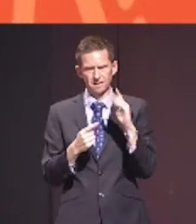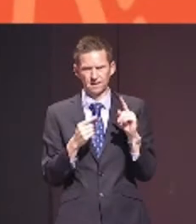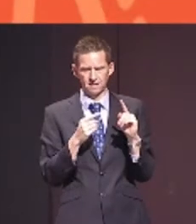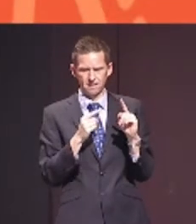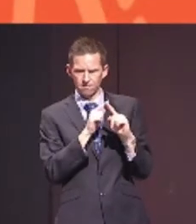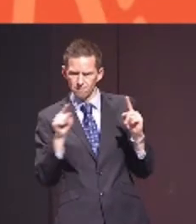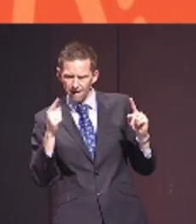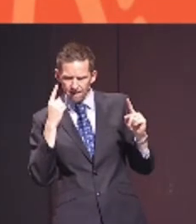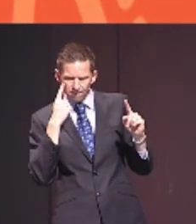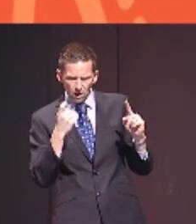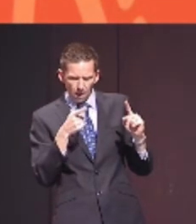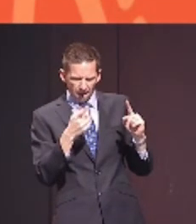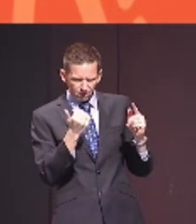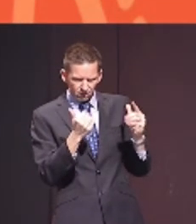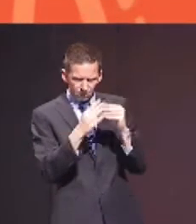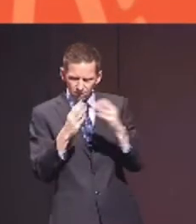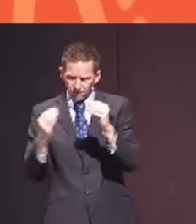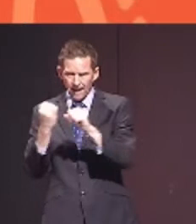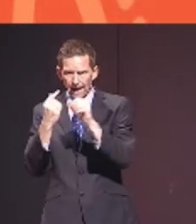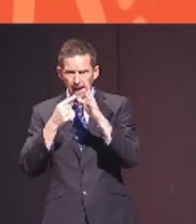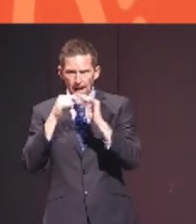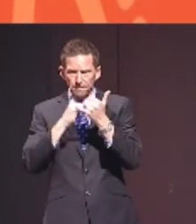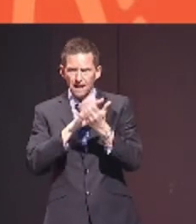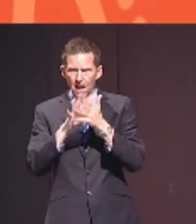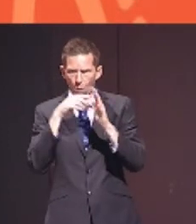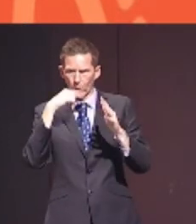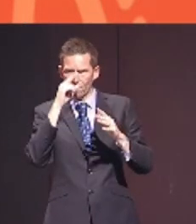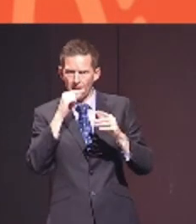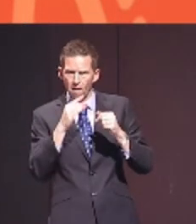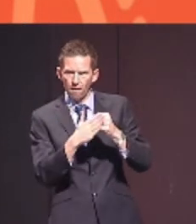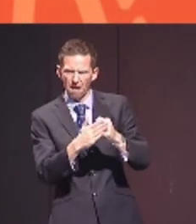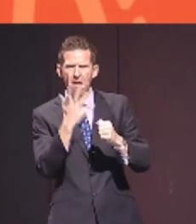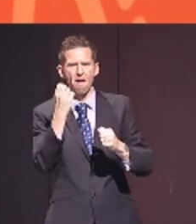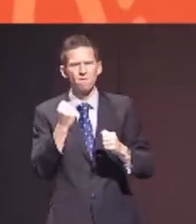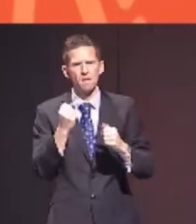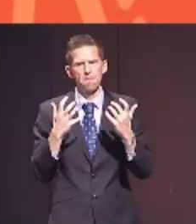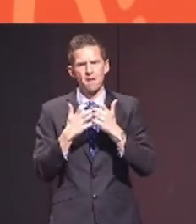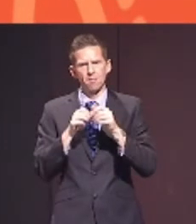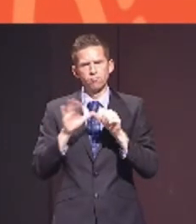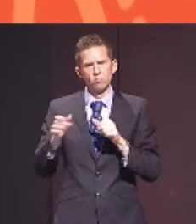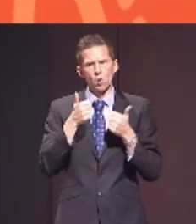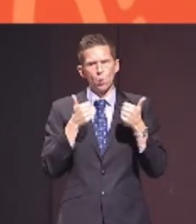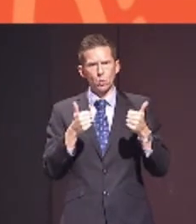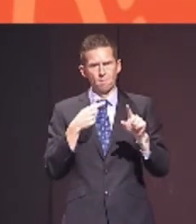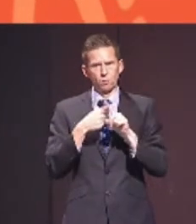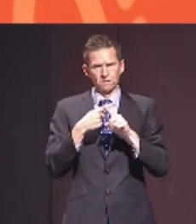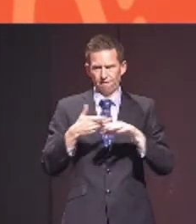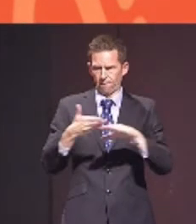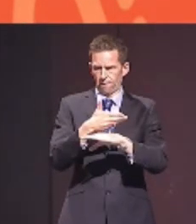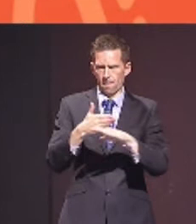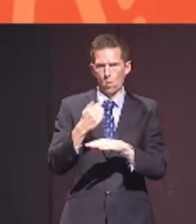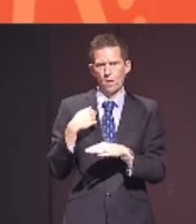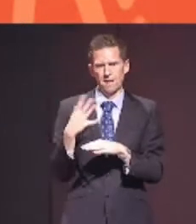to find ways to address, and actually there are already many good practices, experiences that need